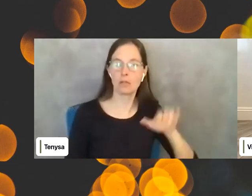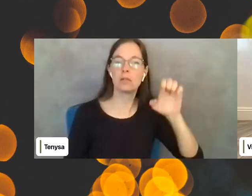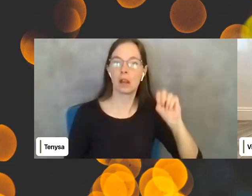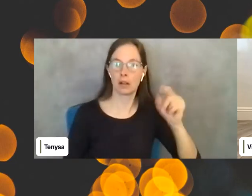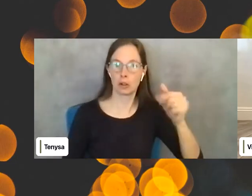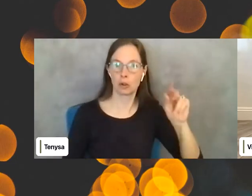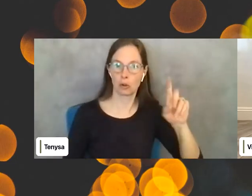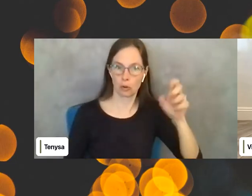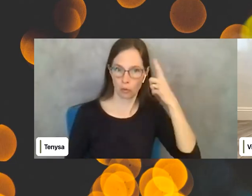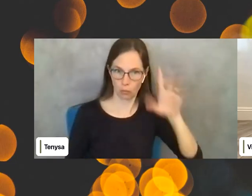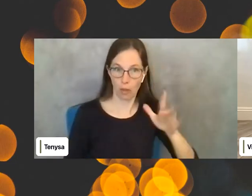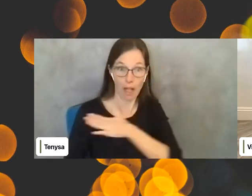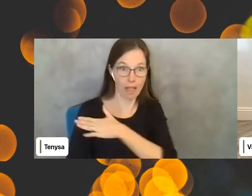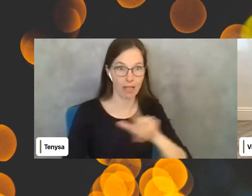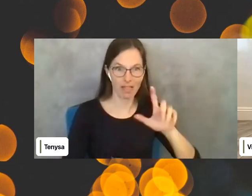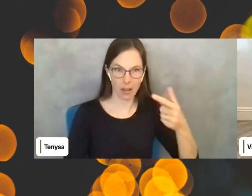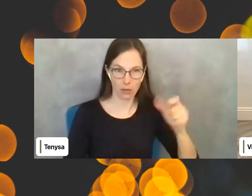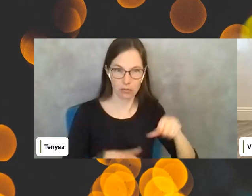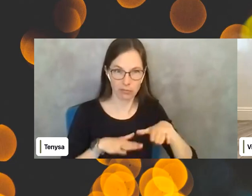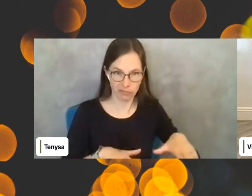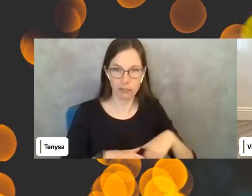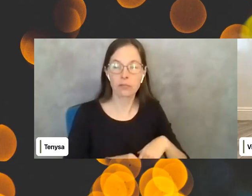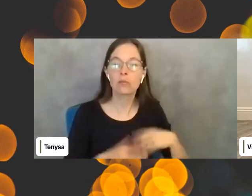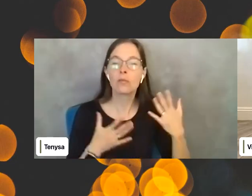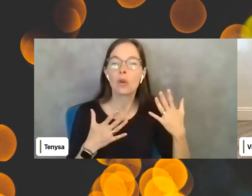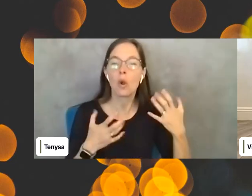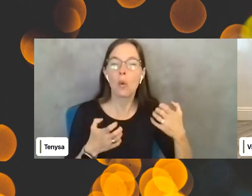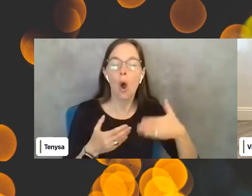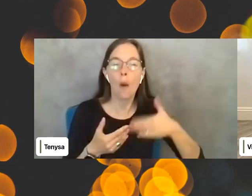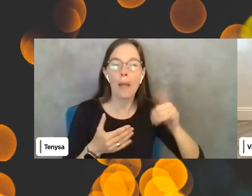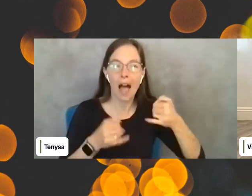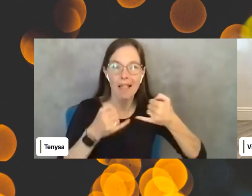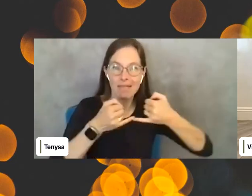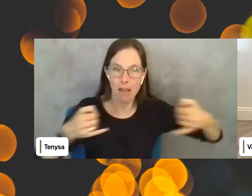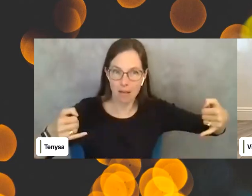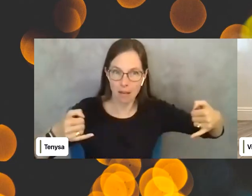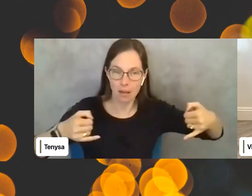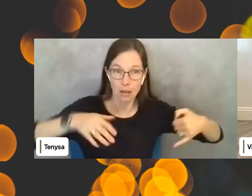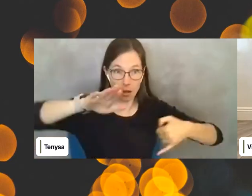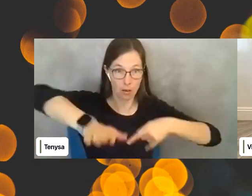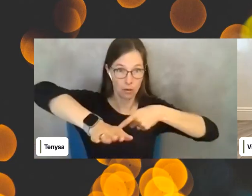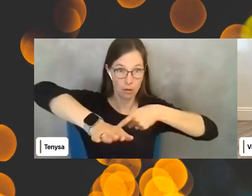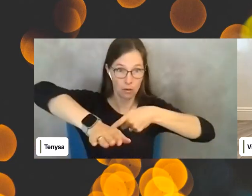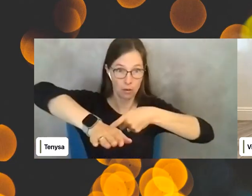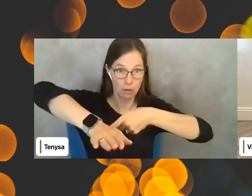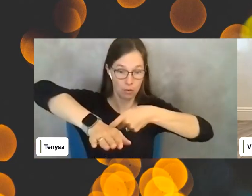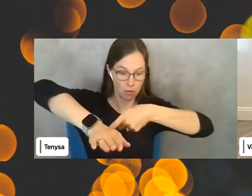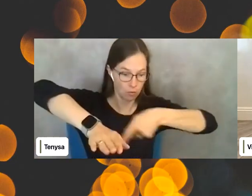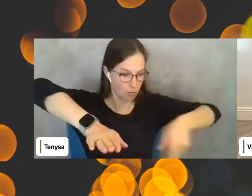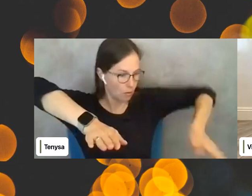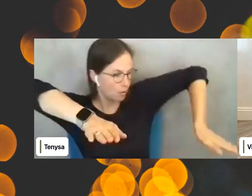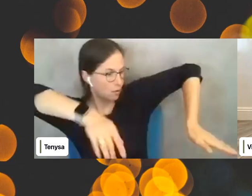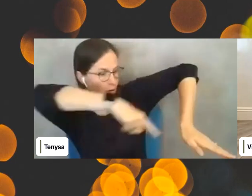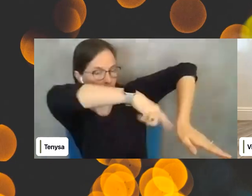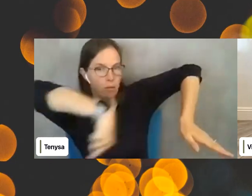your legs. And you want like a invisible line between your front heel and your back heel. So